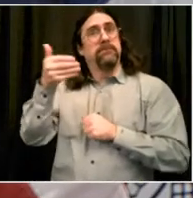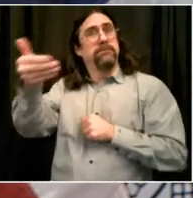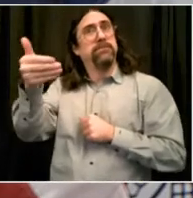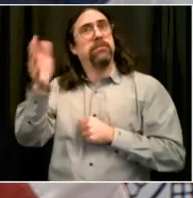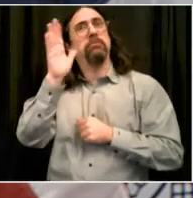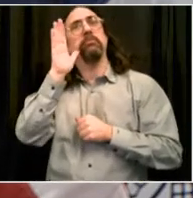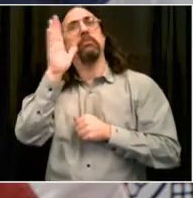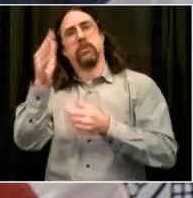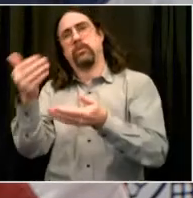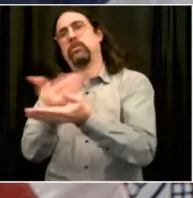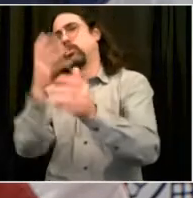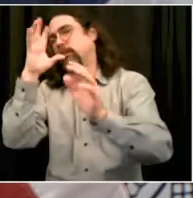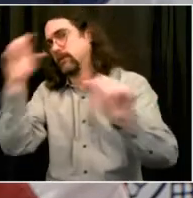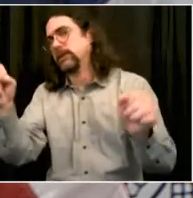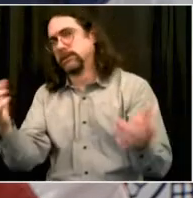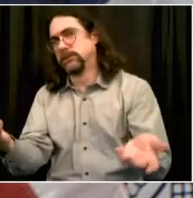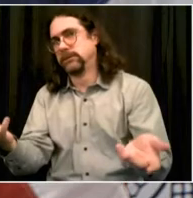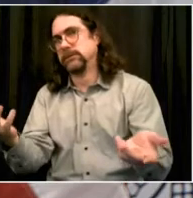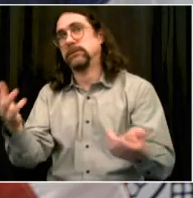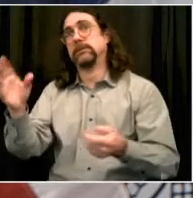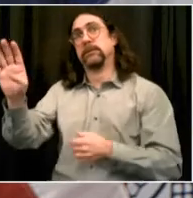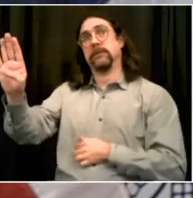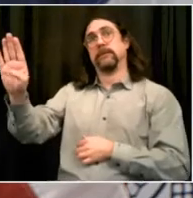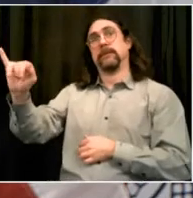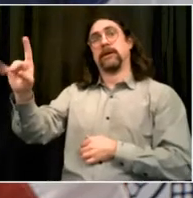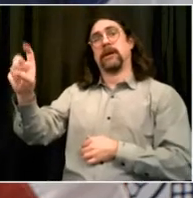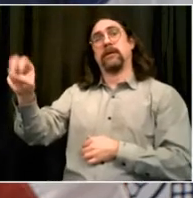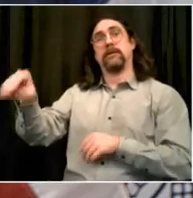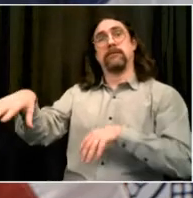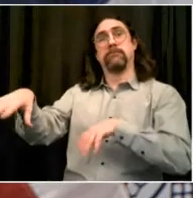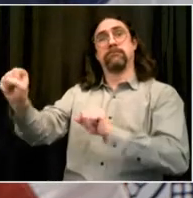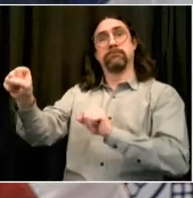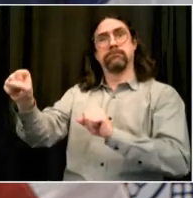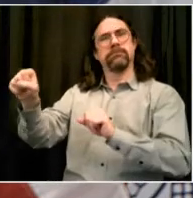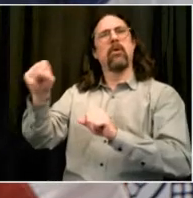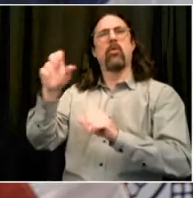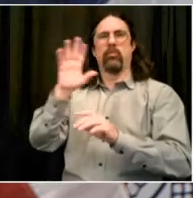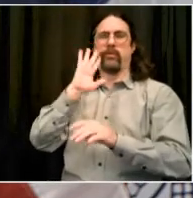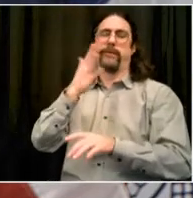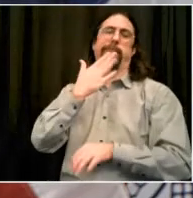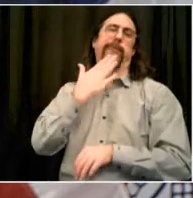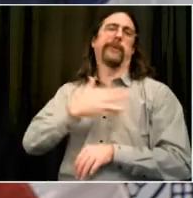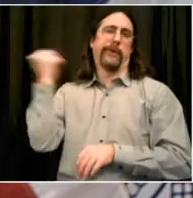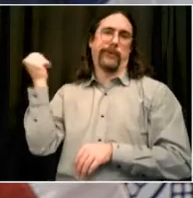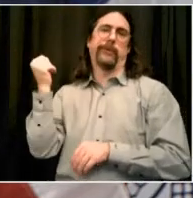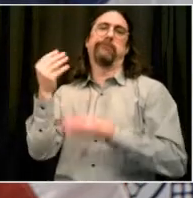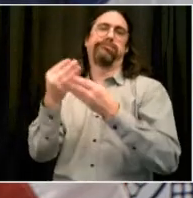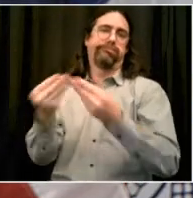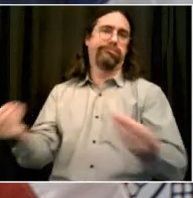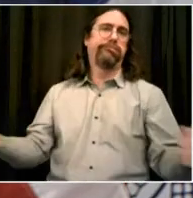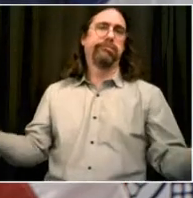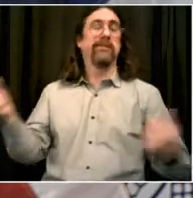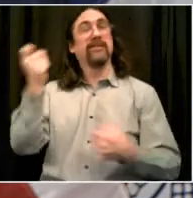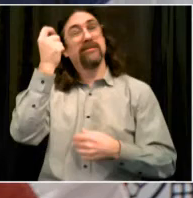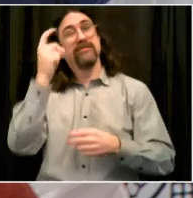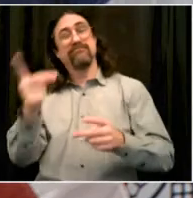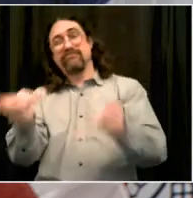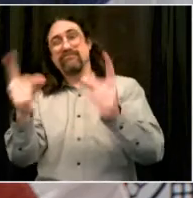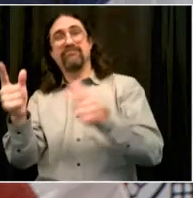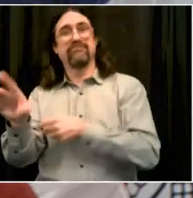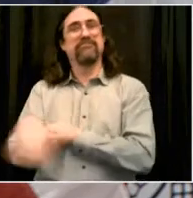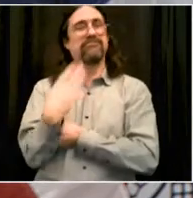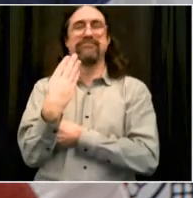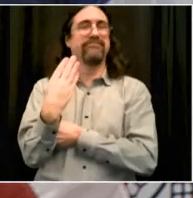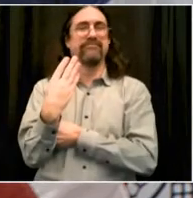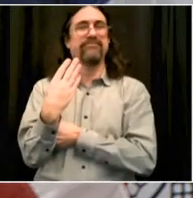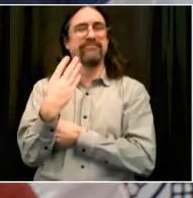to save the lives of their elders, that should be heard as an act of goodwill. And I do think the vast majority of the people in the community do understand that,